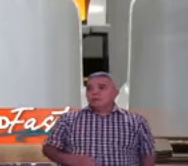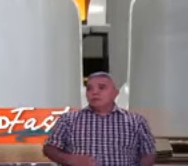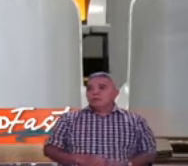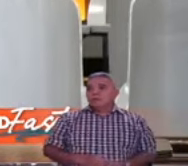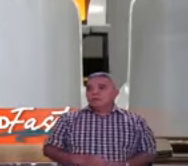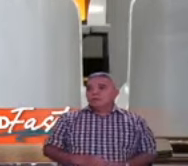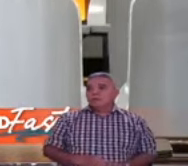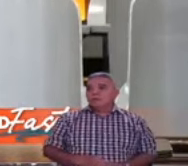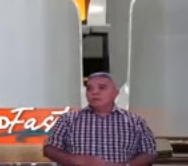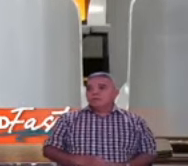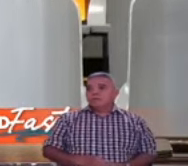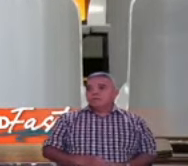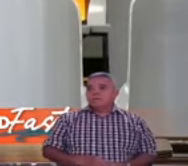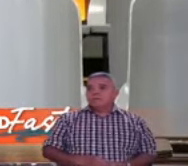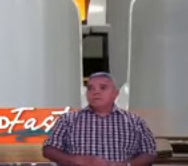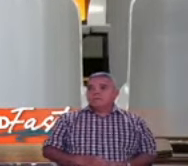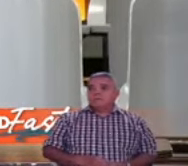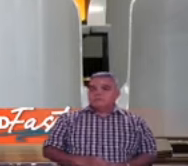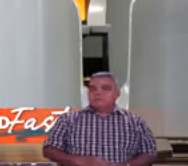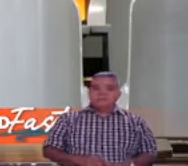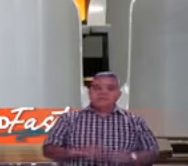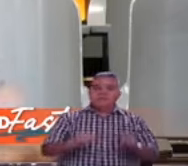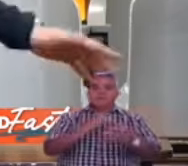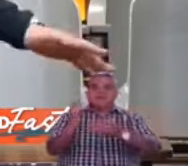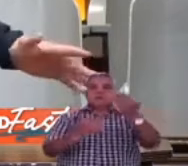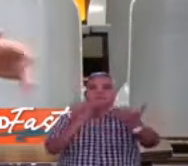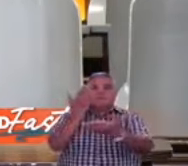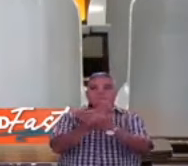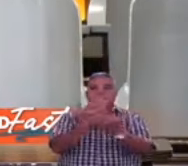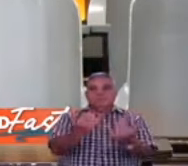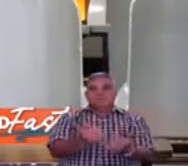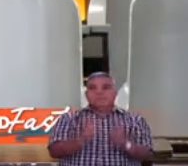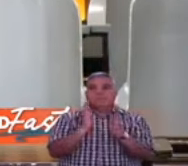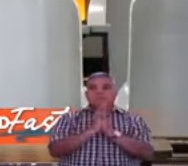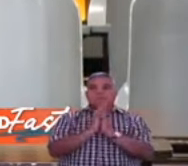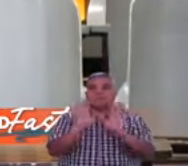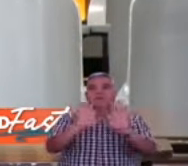second and last invitation this morning. Church, can we just come to the altar this morning and pray